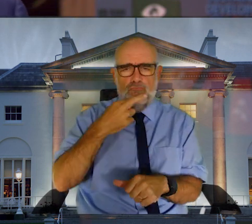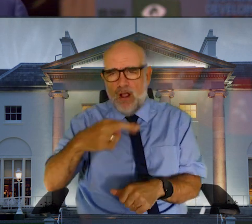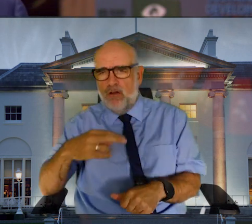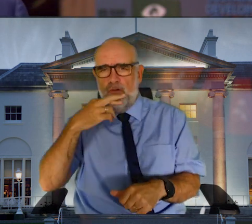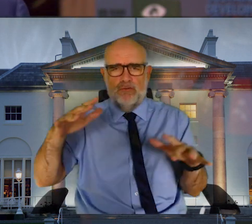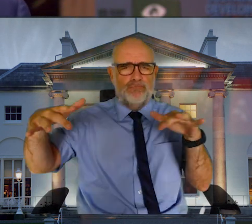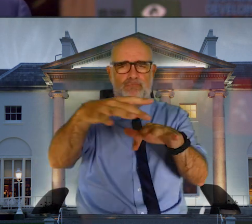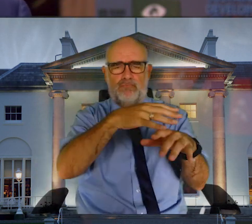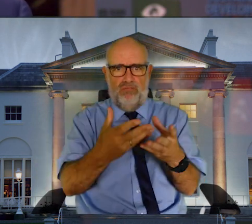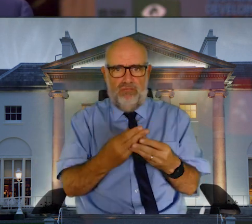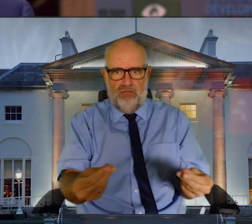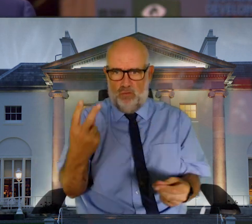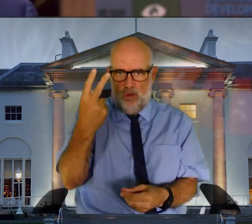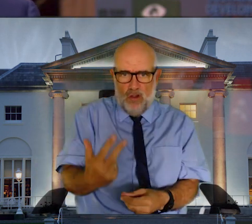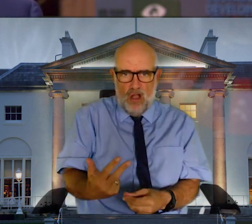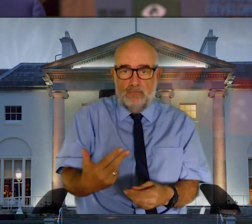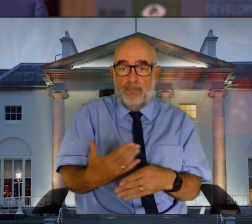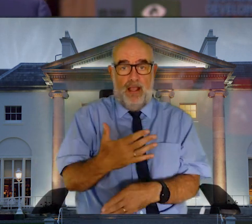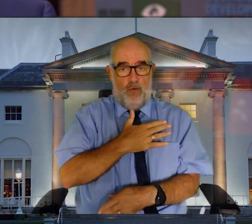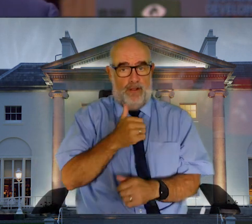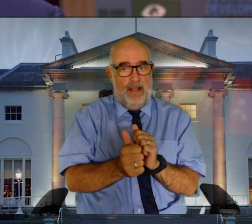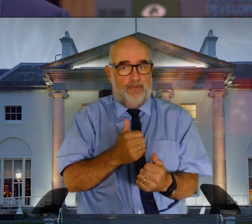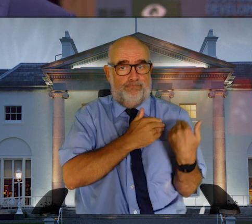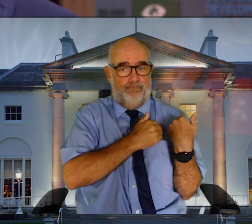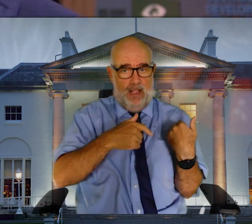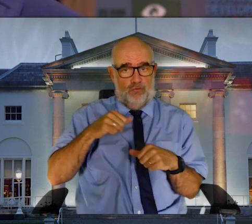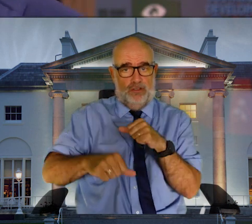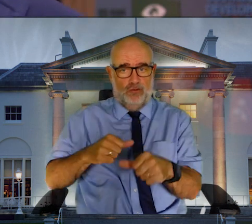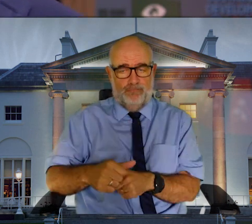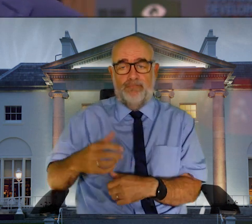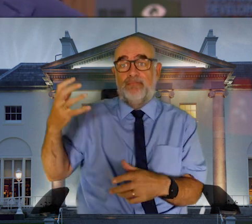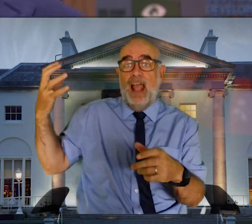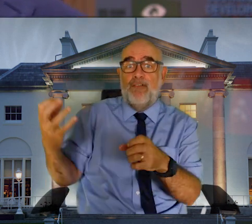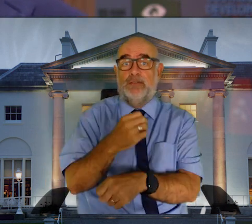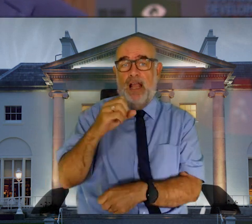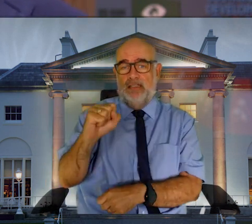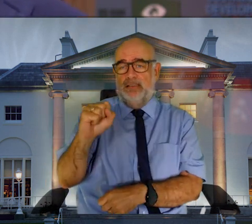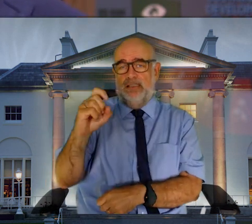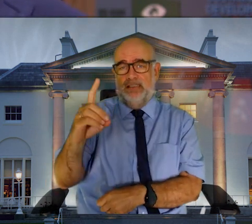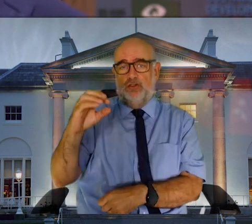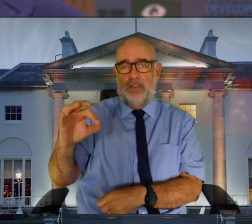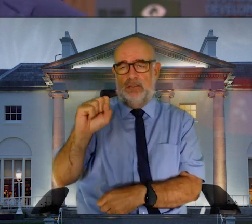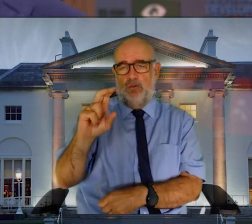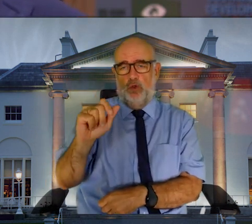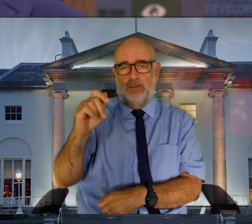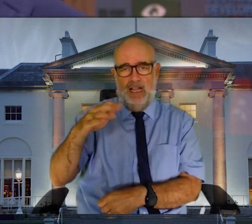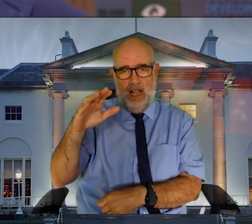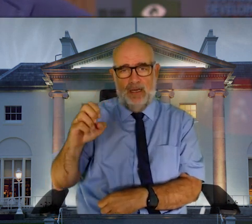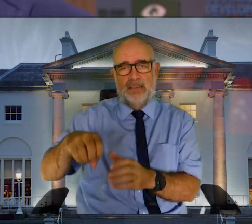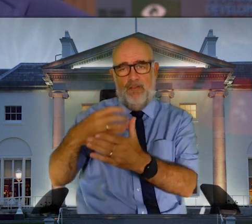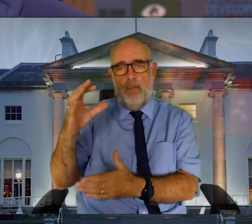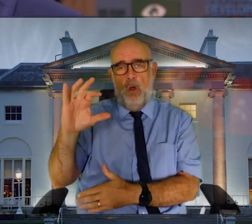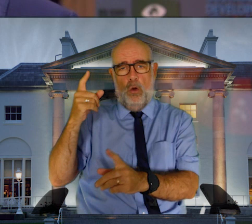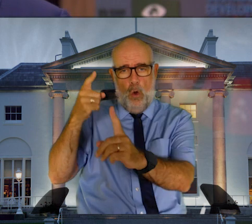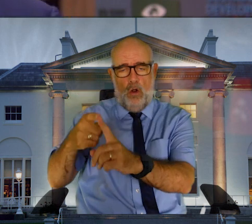condition for our common survival. Our intellectual and ethical capacity is being surrendered.